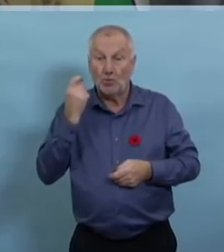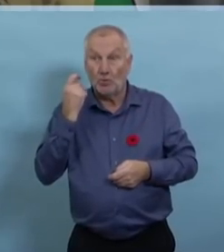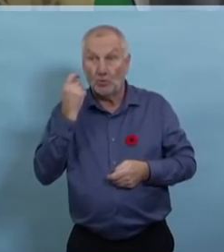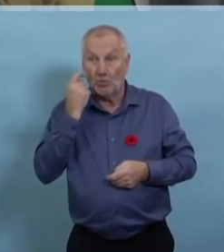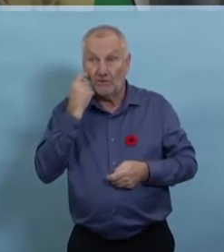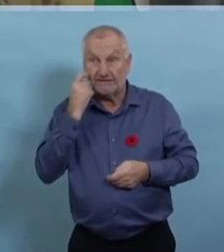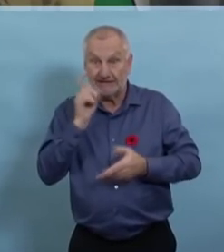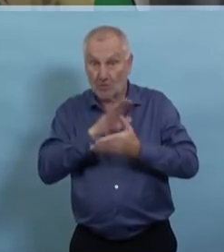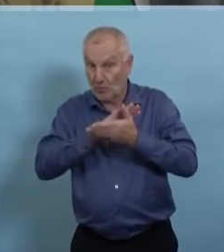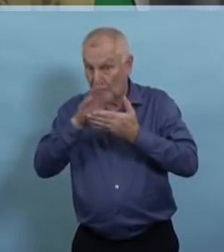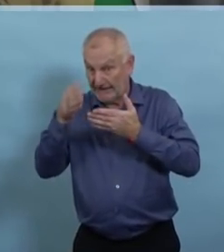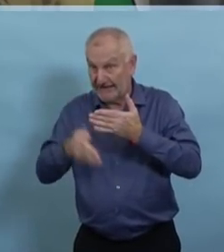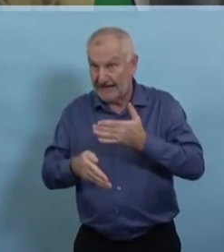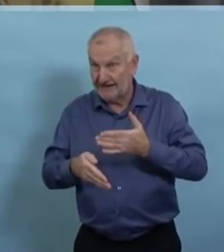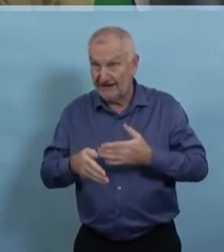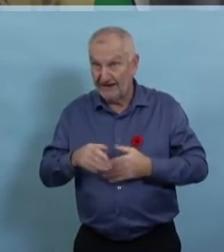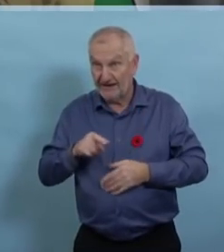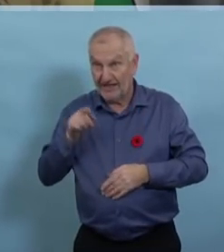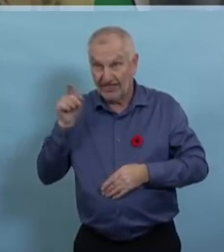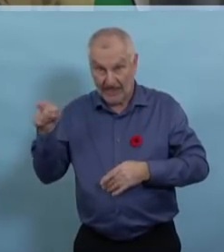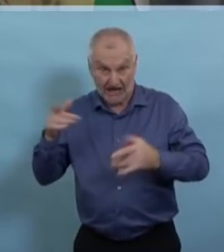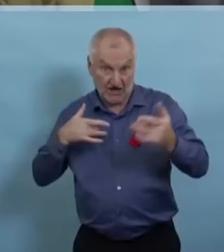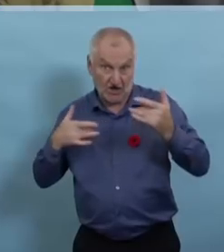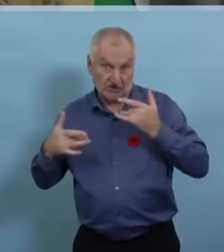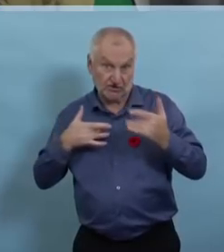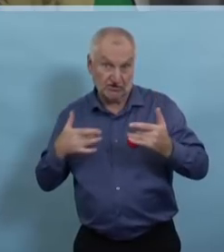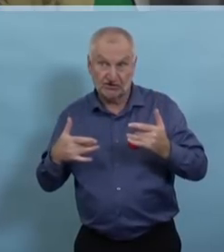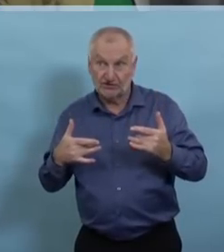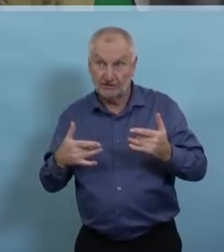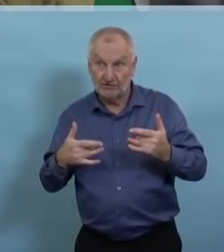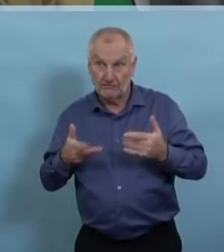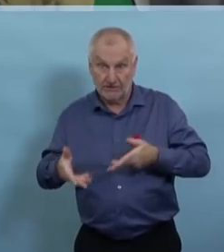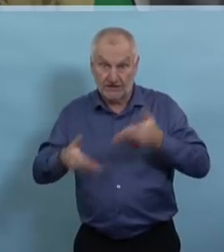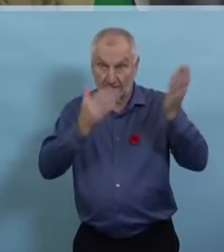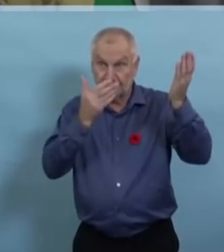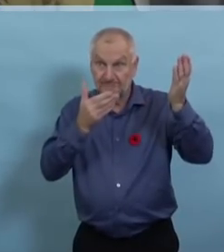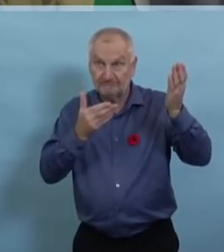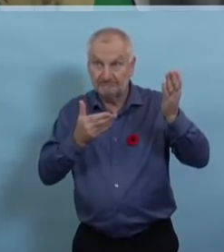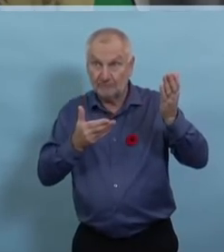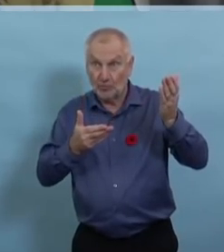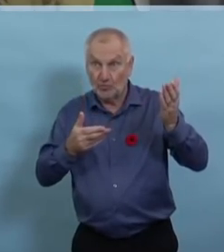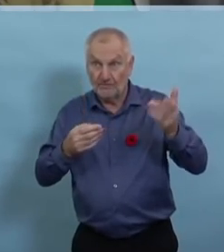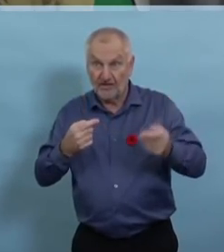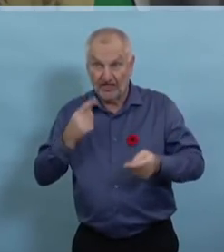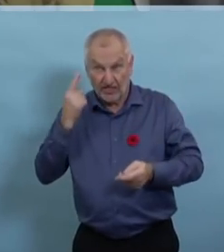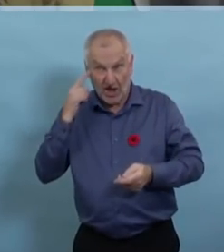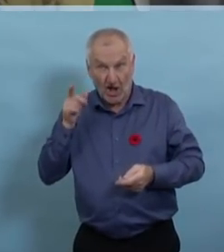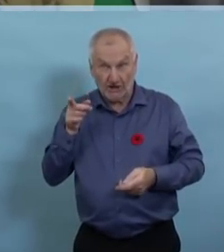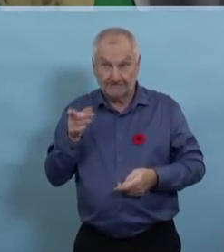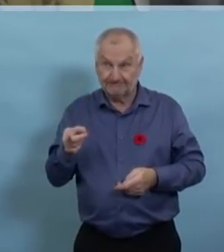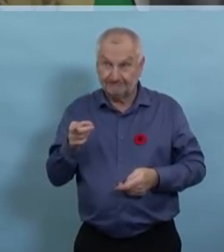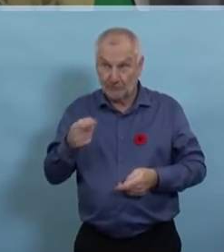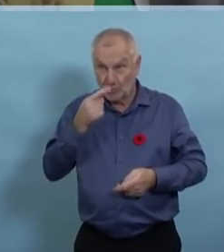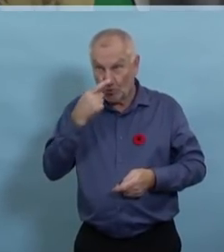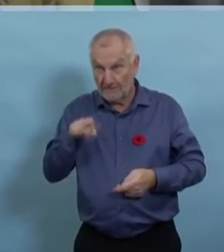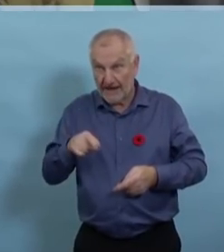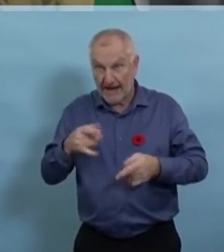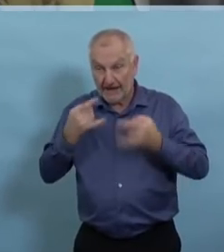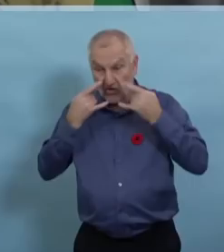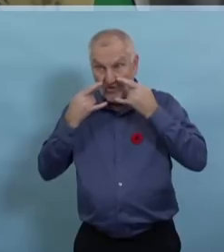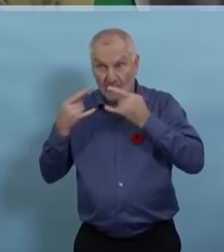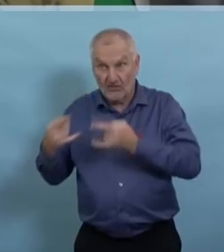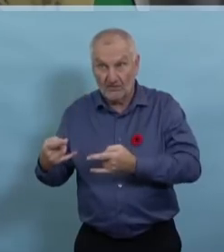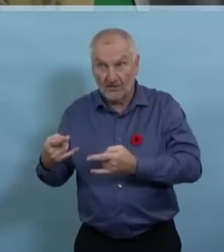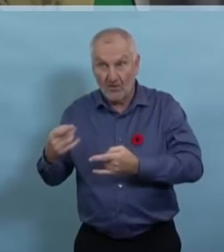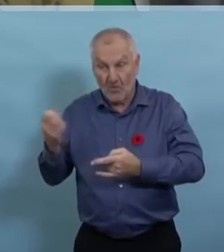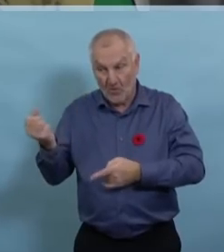raised publicly, asked them to put the masks aside. But we have to let Central Services do that